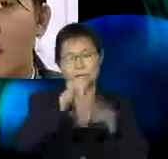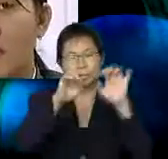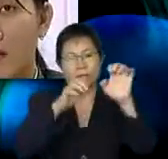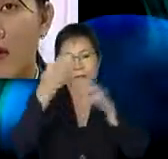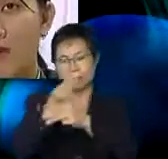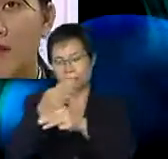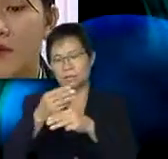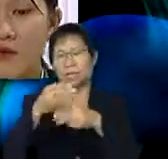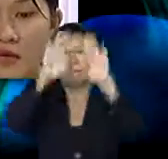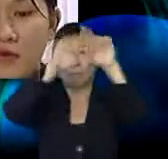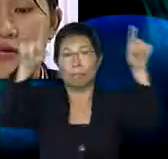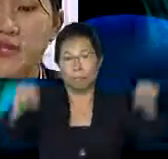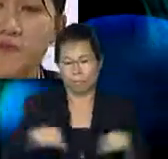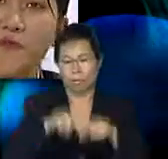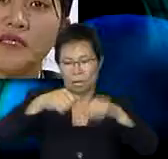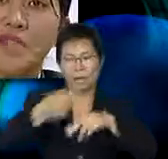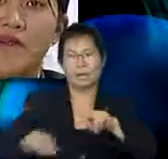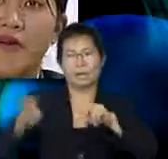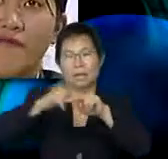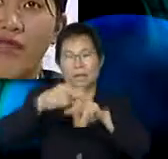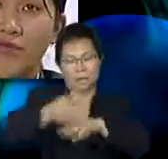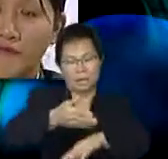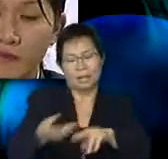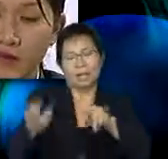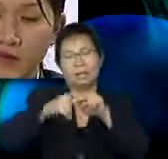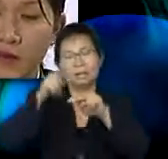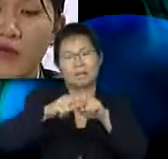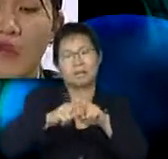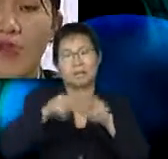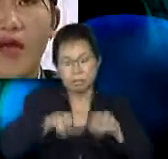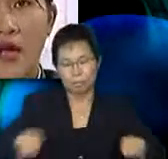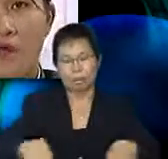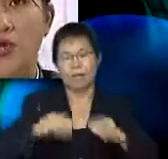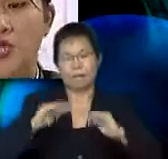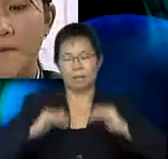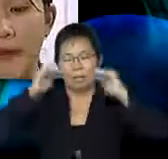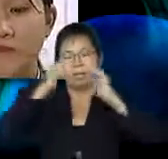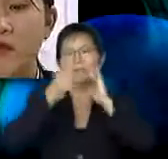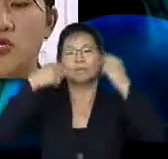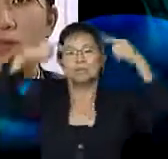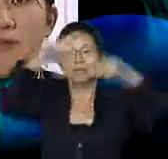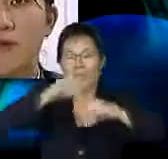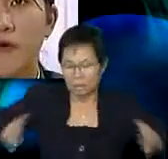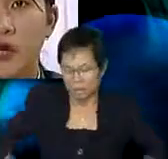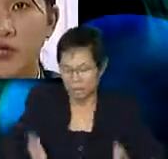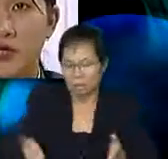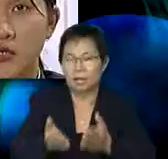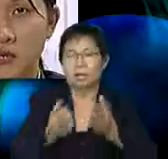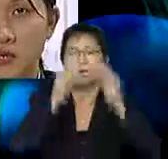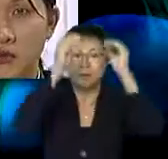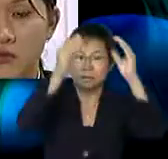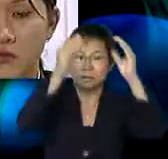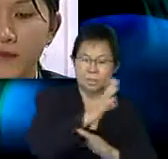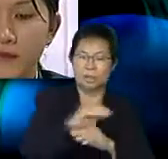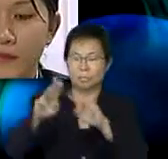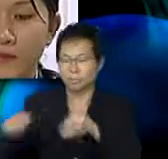board can increase the pupil's level of achievement, encourage a better teacher-pupil